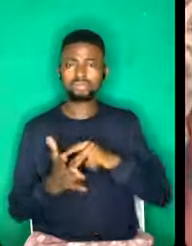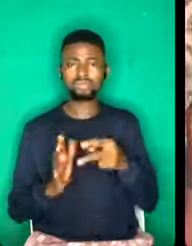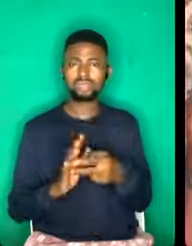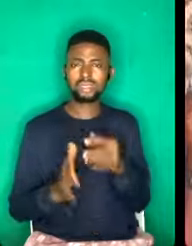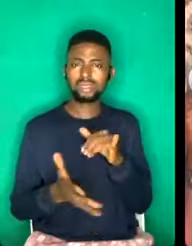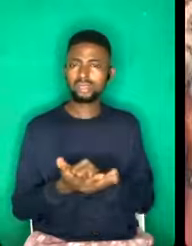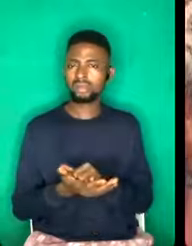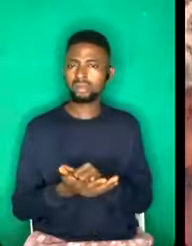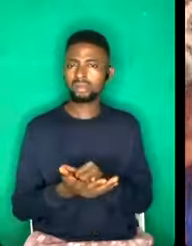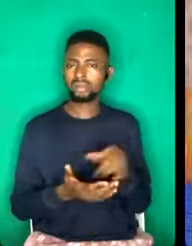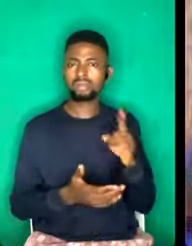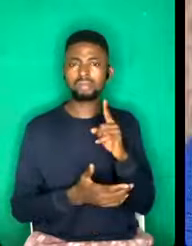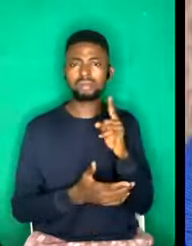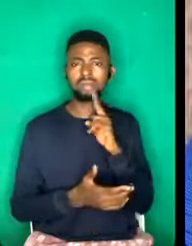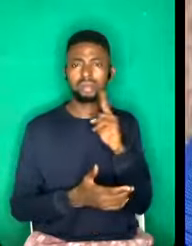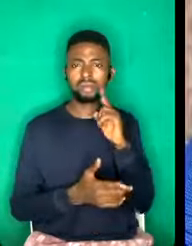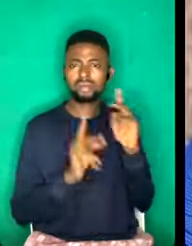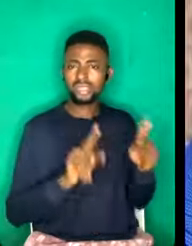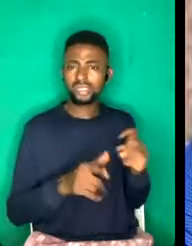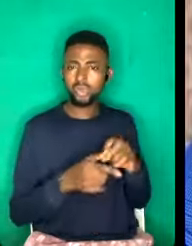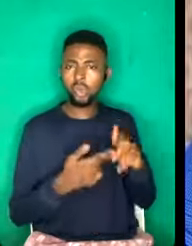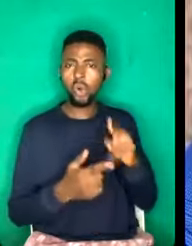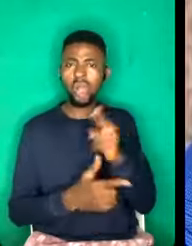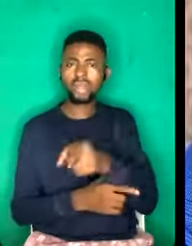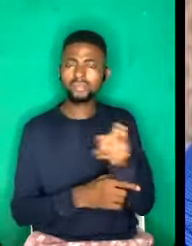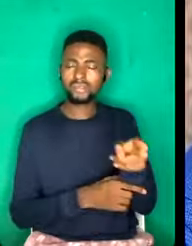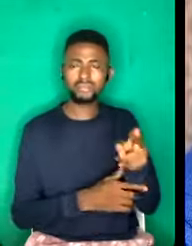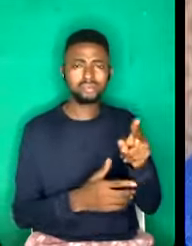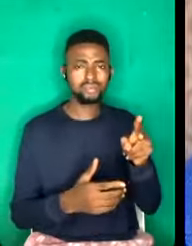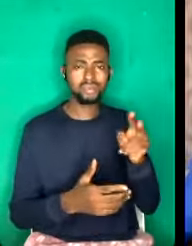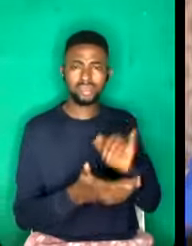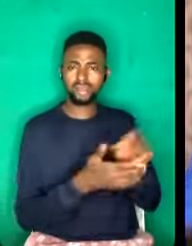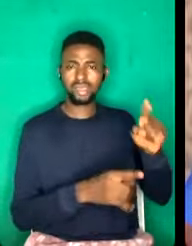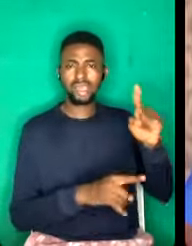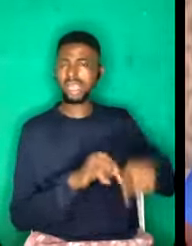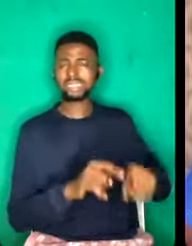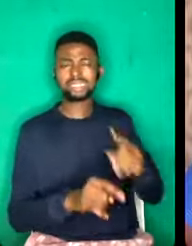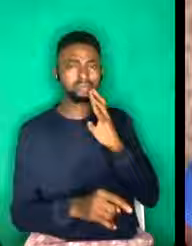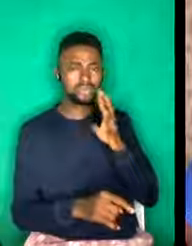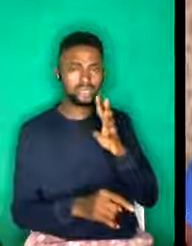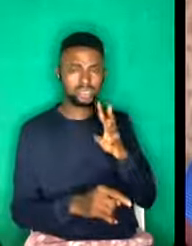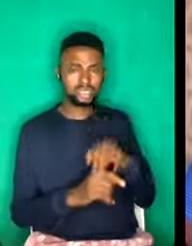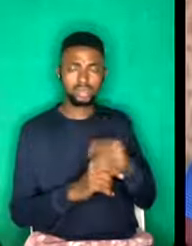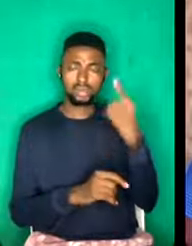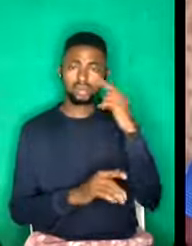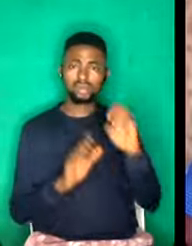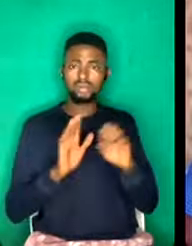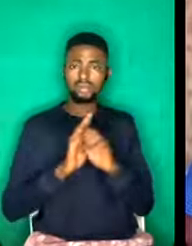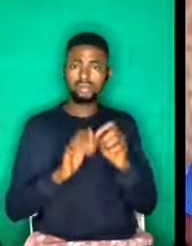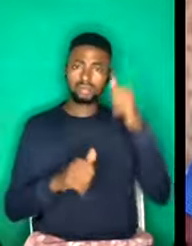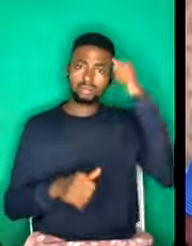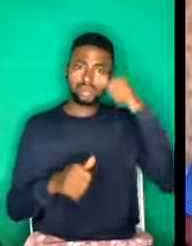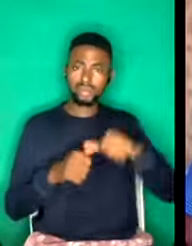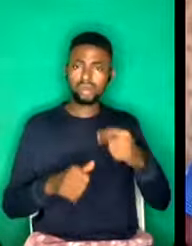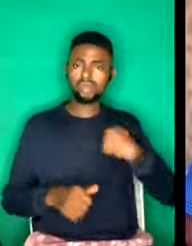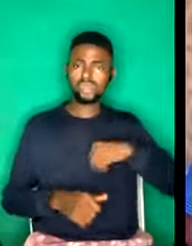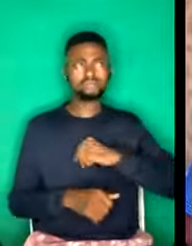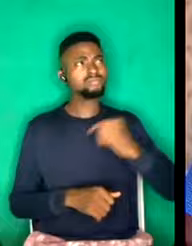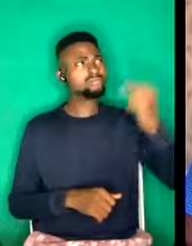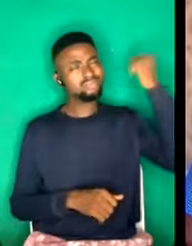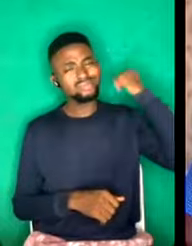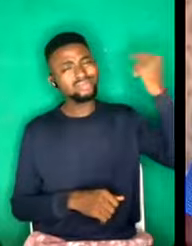who is deaf or hard of hearing that they cannot also speak. Just like, for instance, remember when we were in secondary schools, that